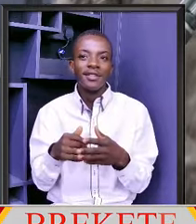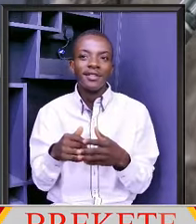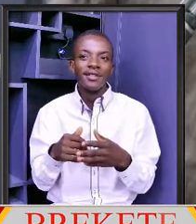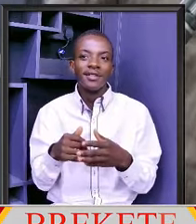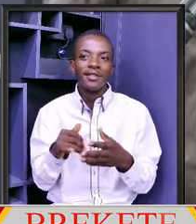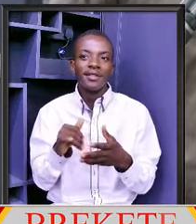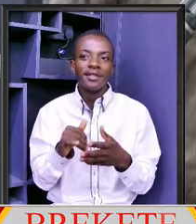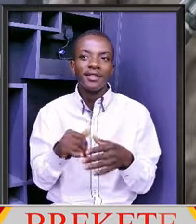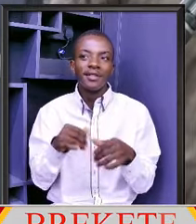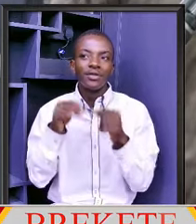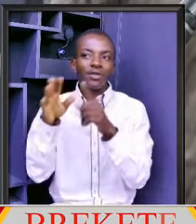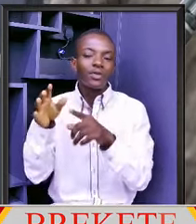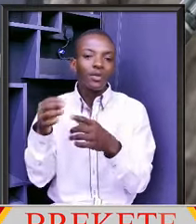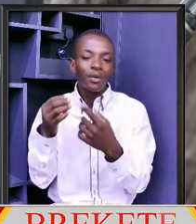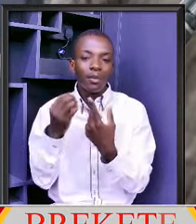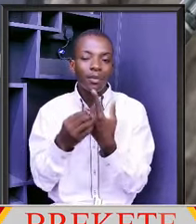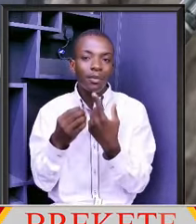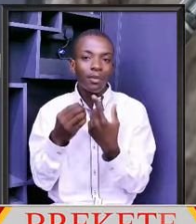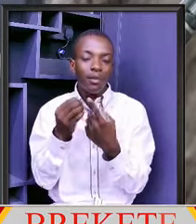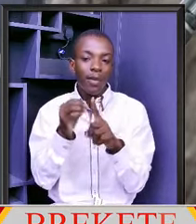you monkey.